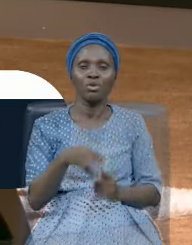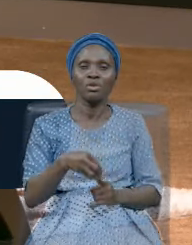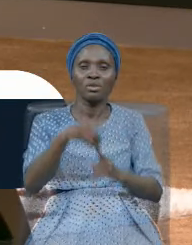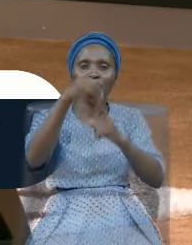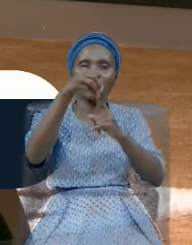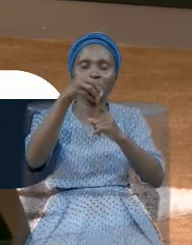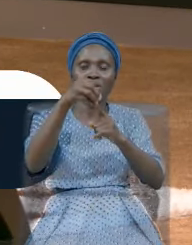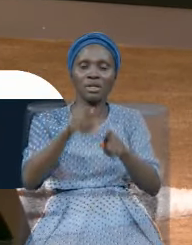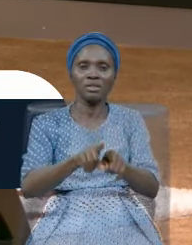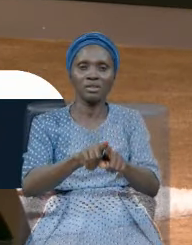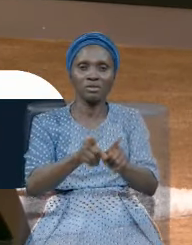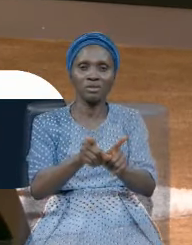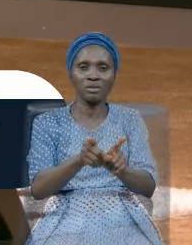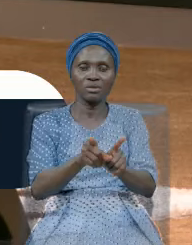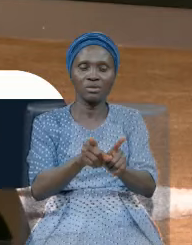distinguishing faith.